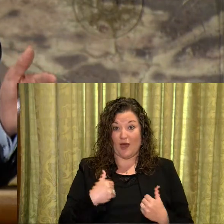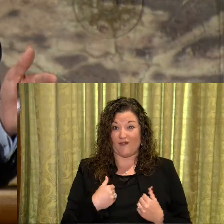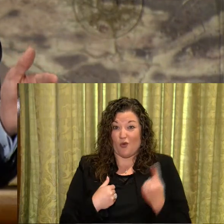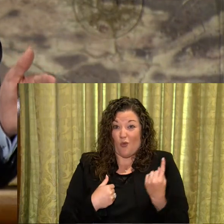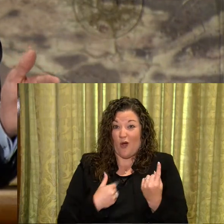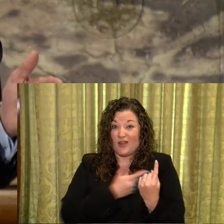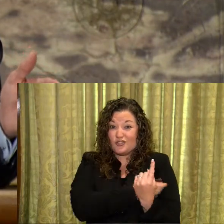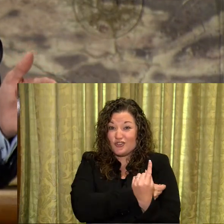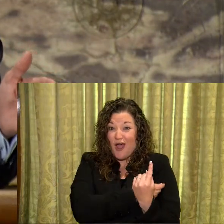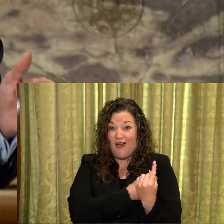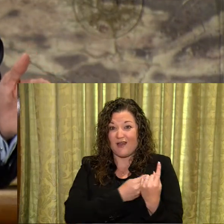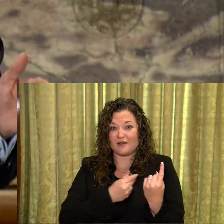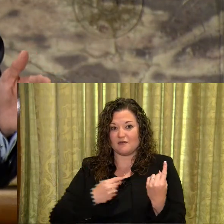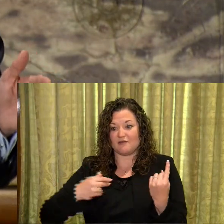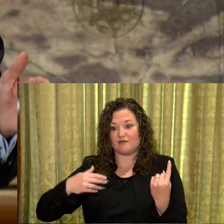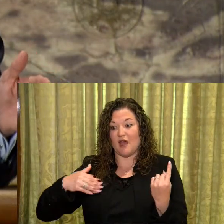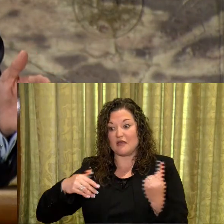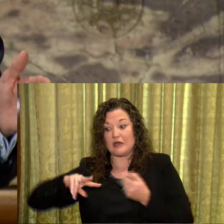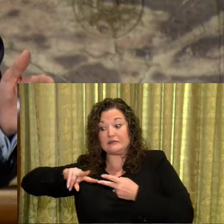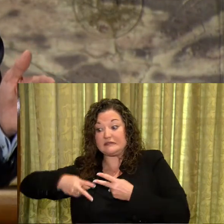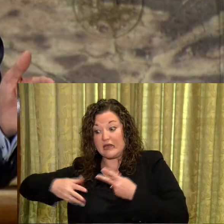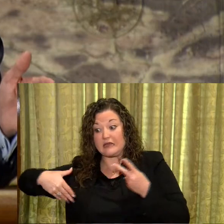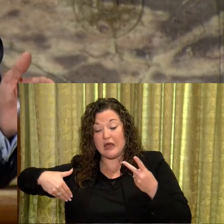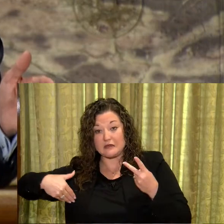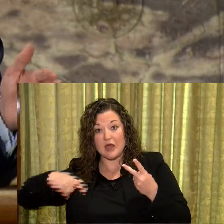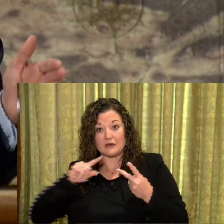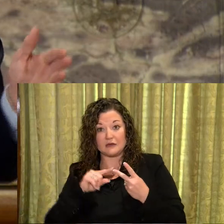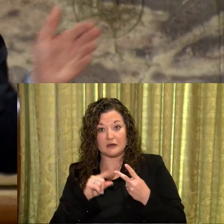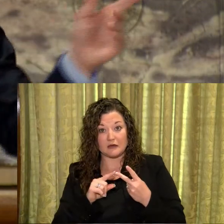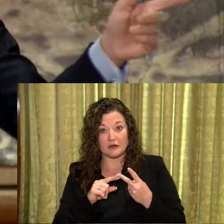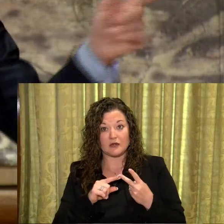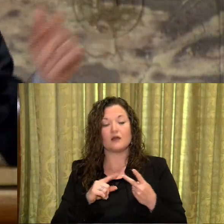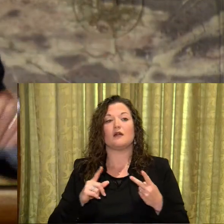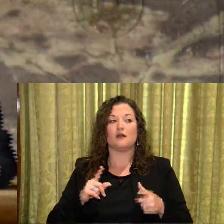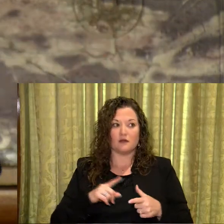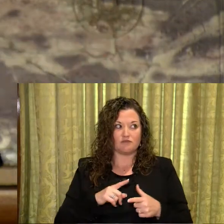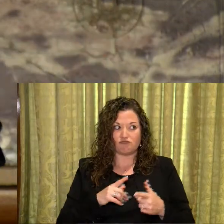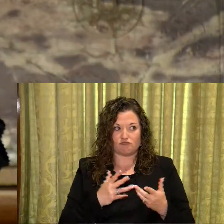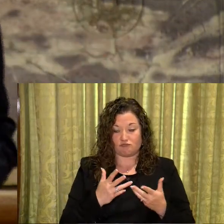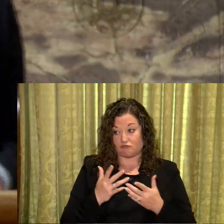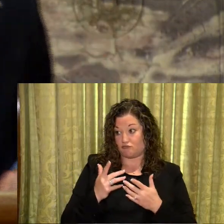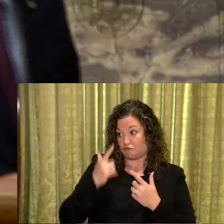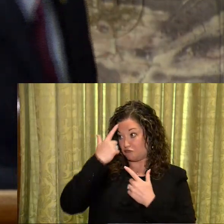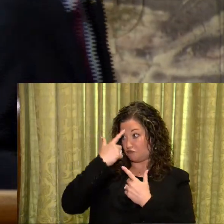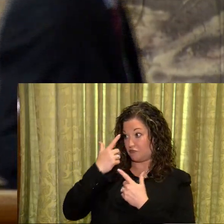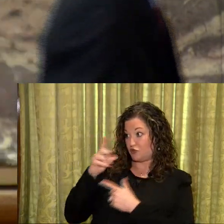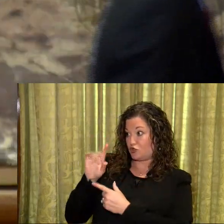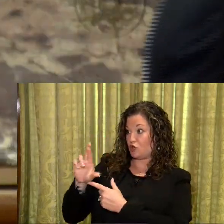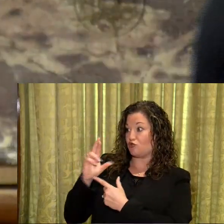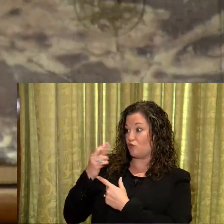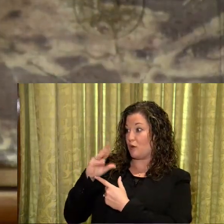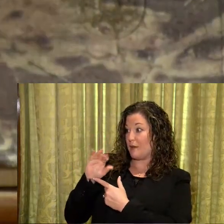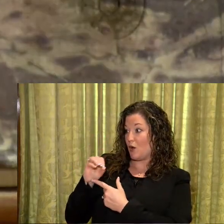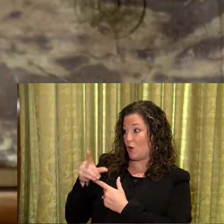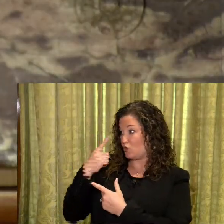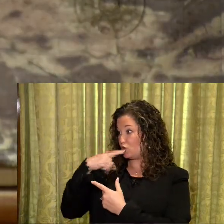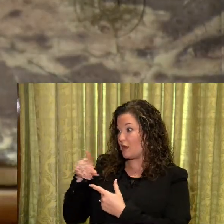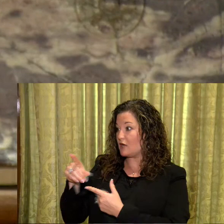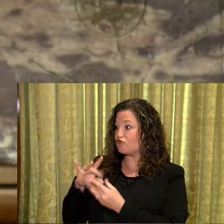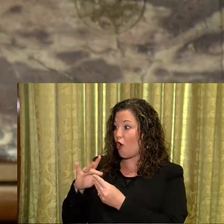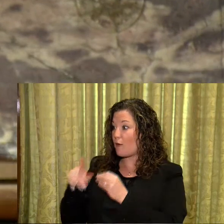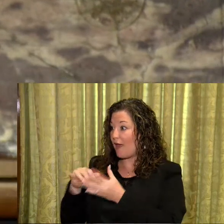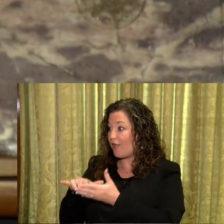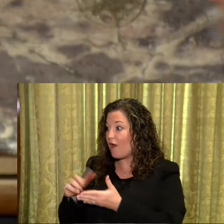of a two-shot regime, then I'm going to let Dr. Romero answer the impact of that.